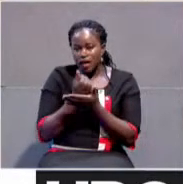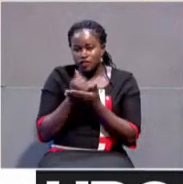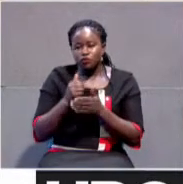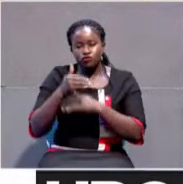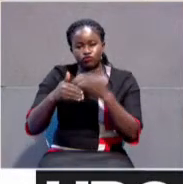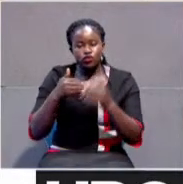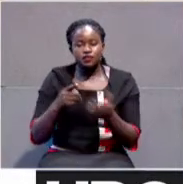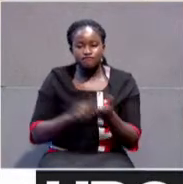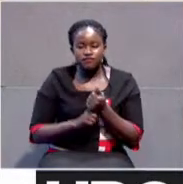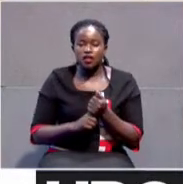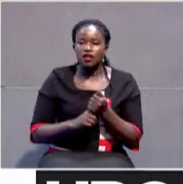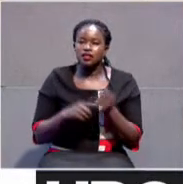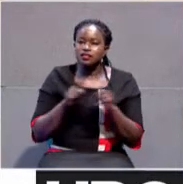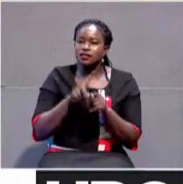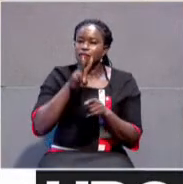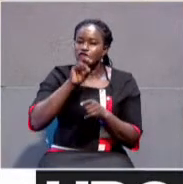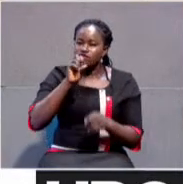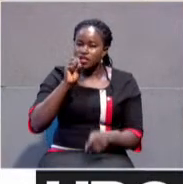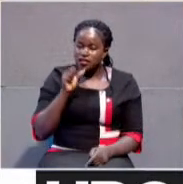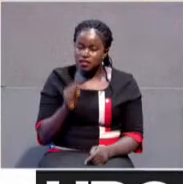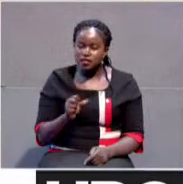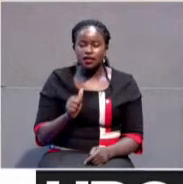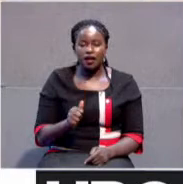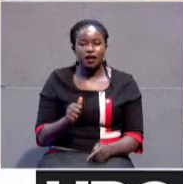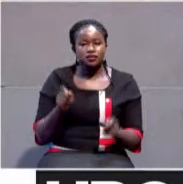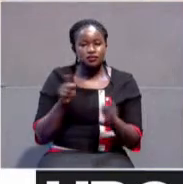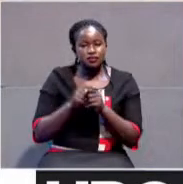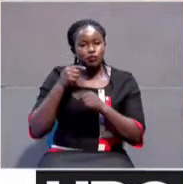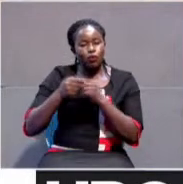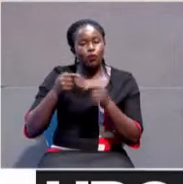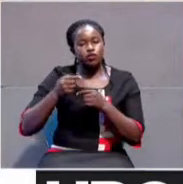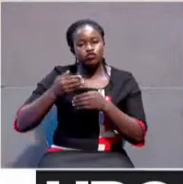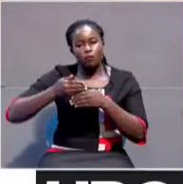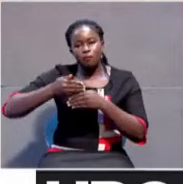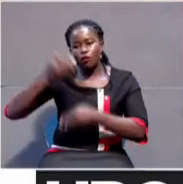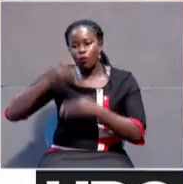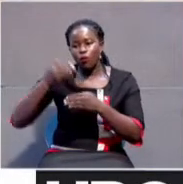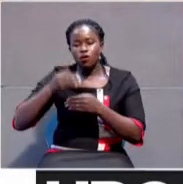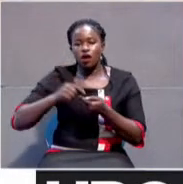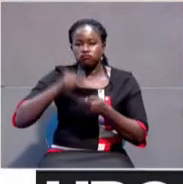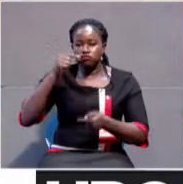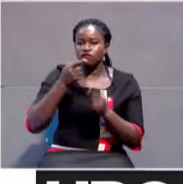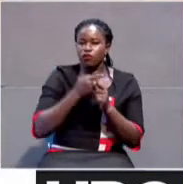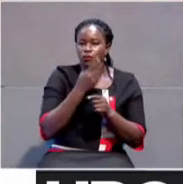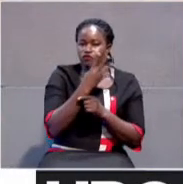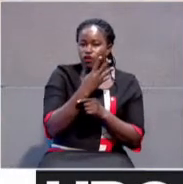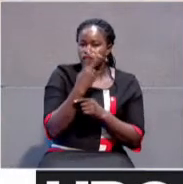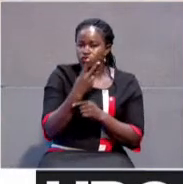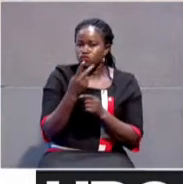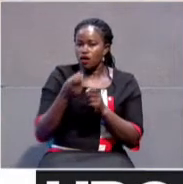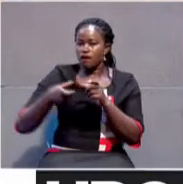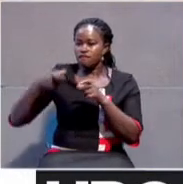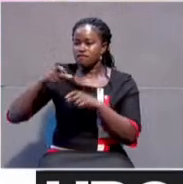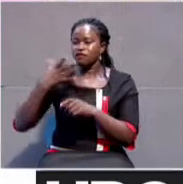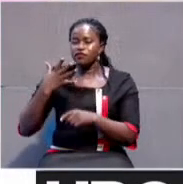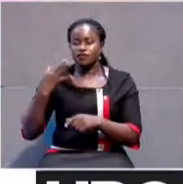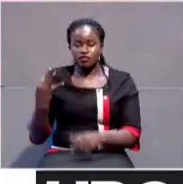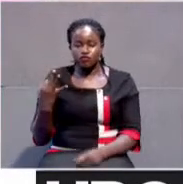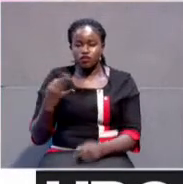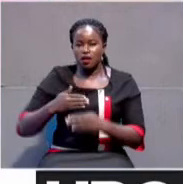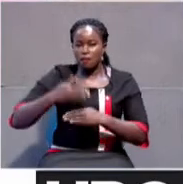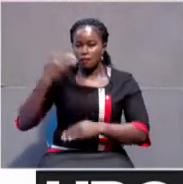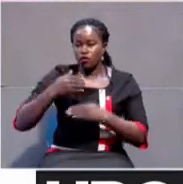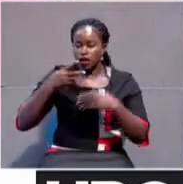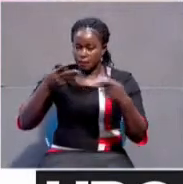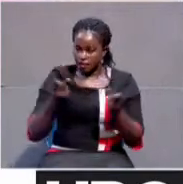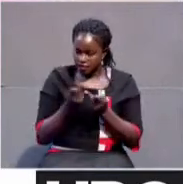ease access, increased the number of gazetted border posts from 42 points to 53 border points.